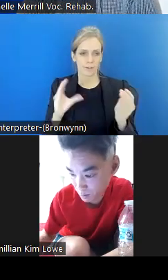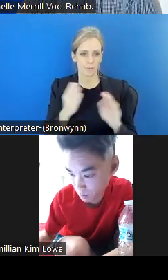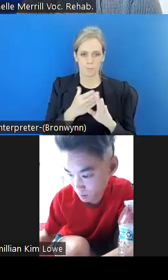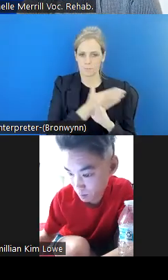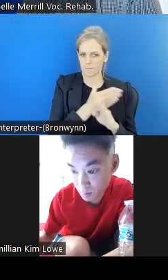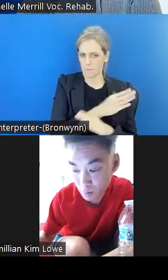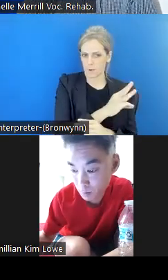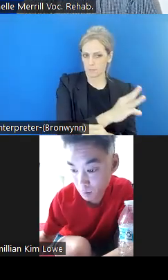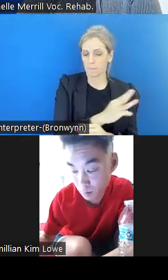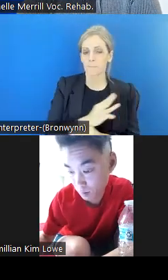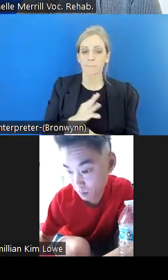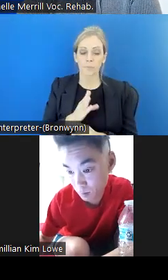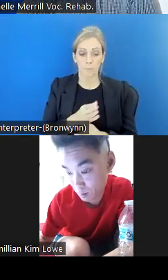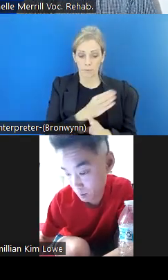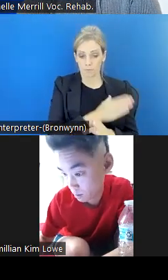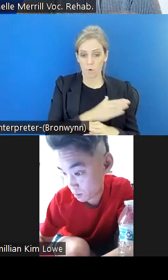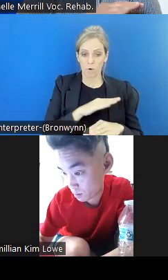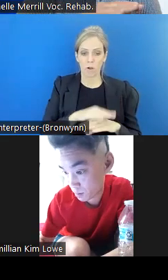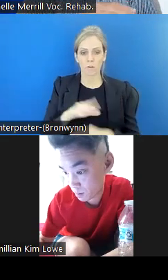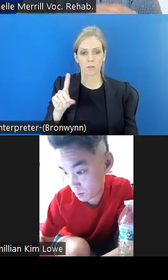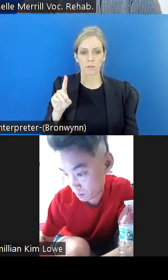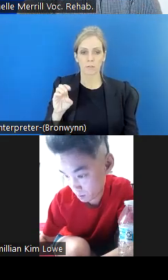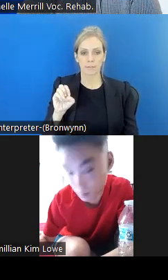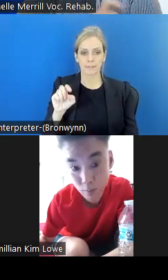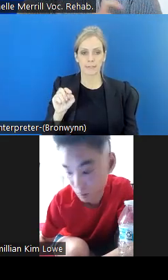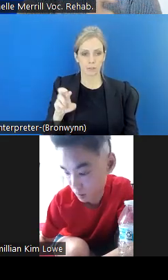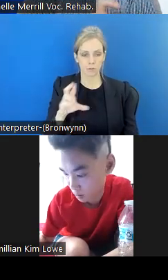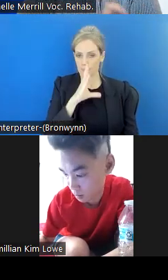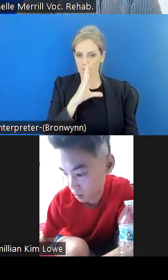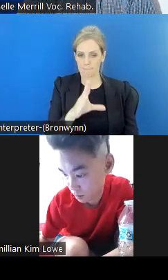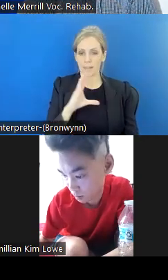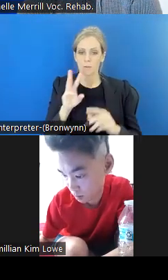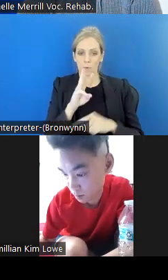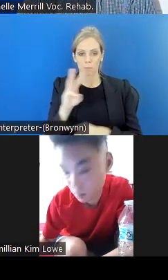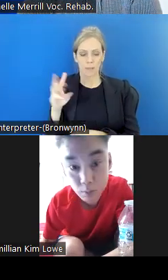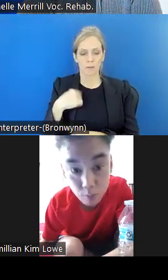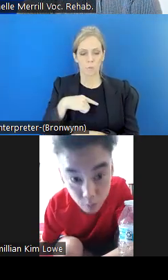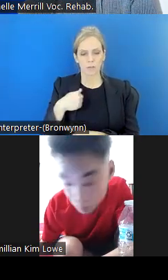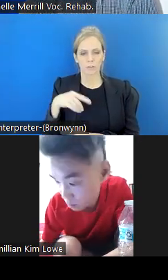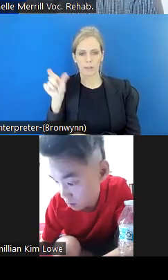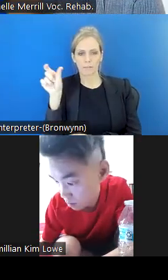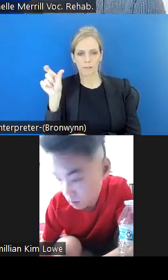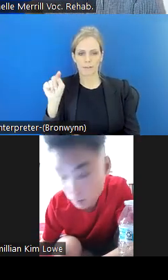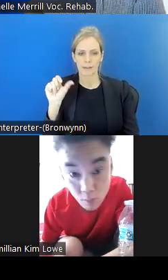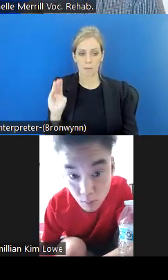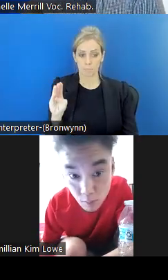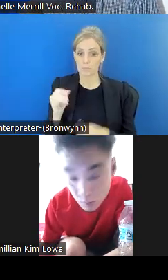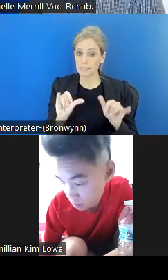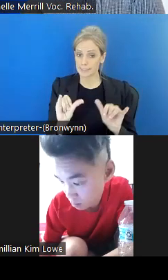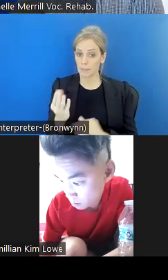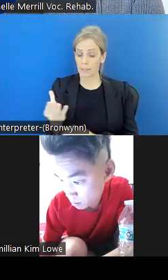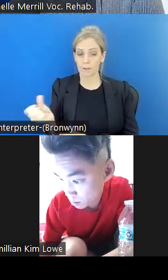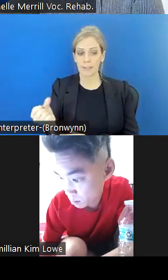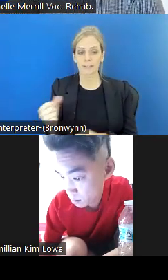We used to be housed on the Dieter main website, and we had a tab, and that tab is still there, but